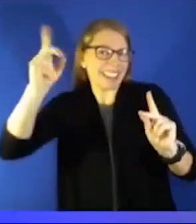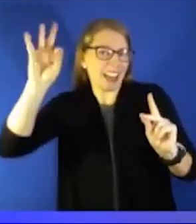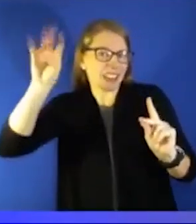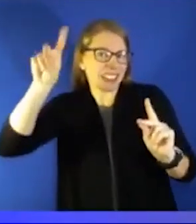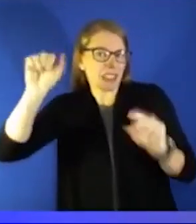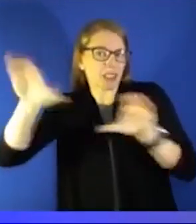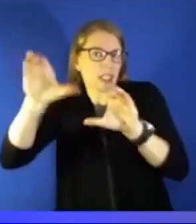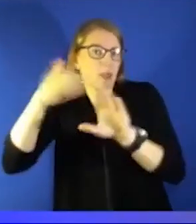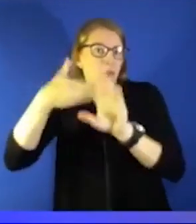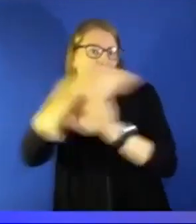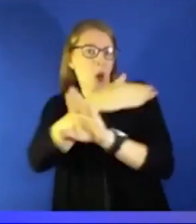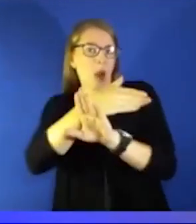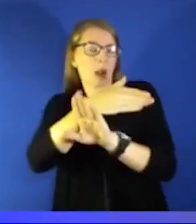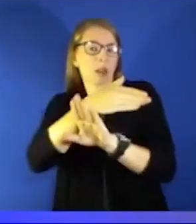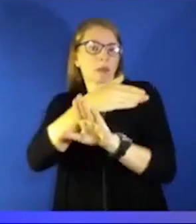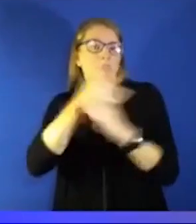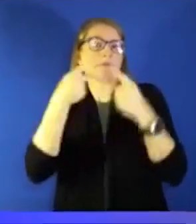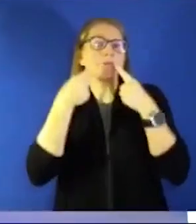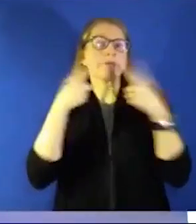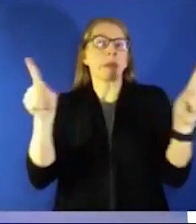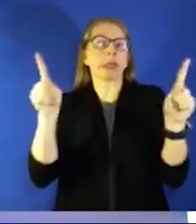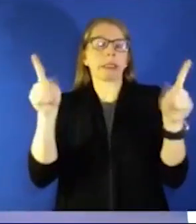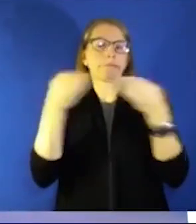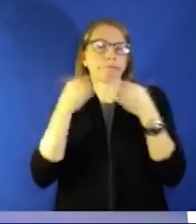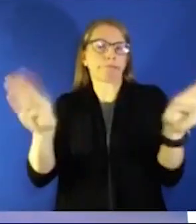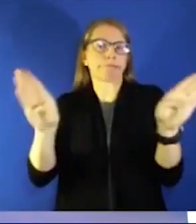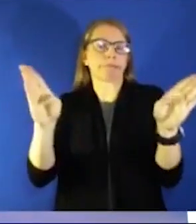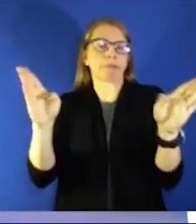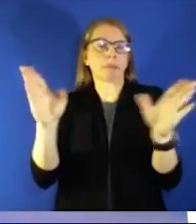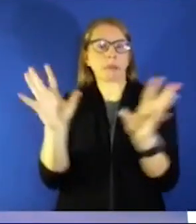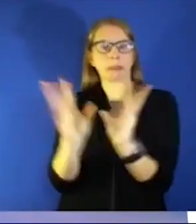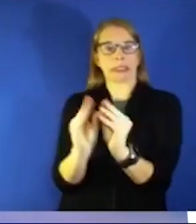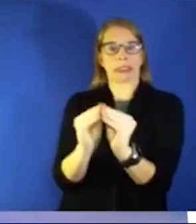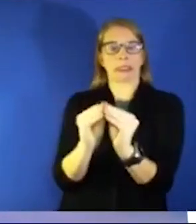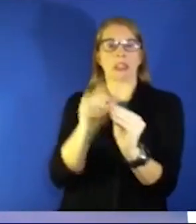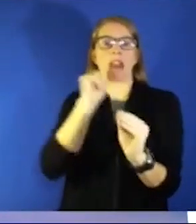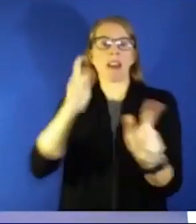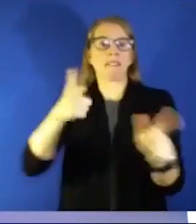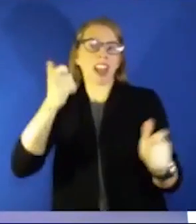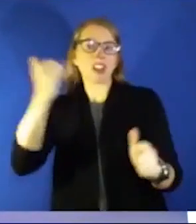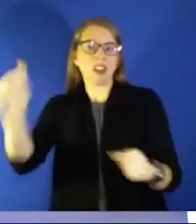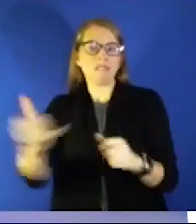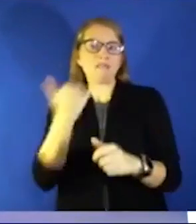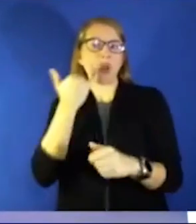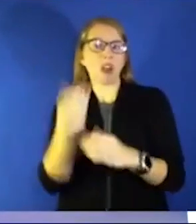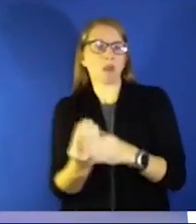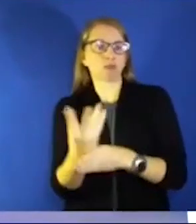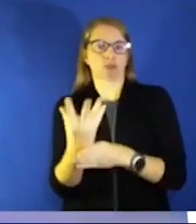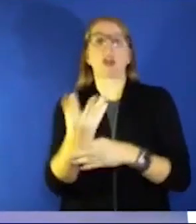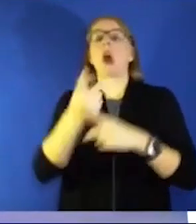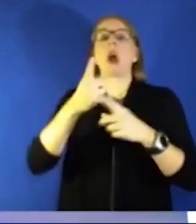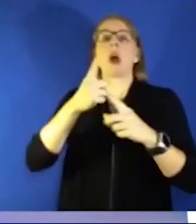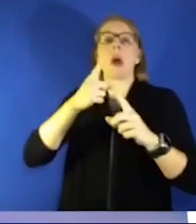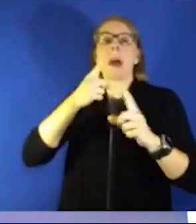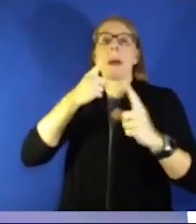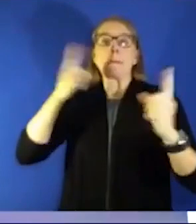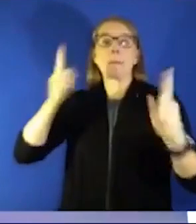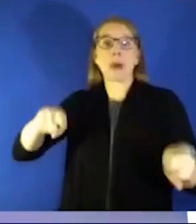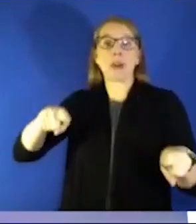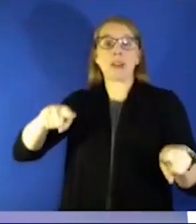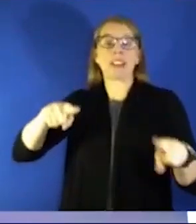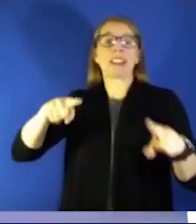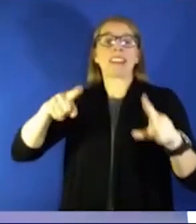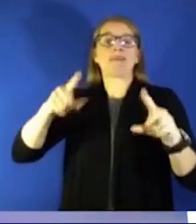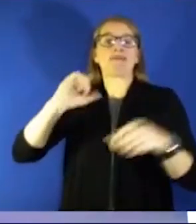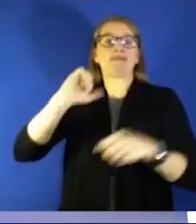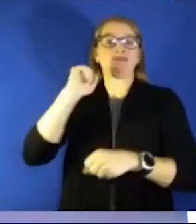have their public meeting. Right. So this is not just a quick phone call, let's get this approved. You actually are doing a lot of work and research in this. This is why we